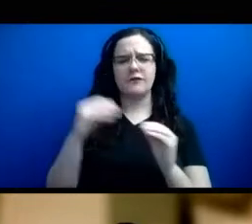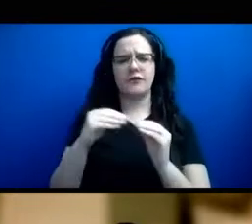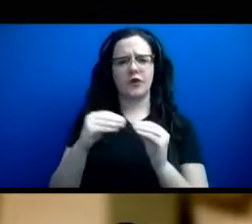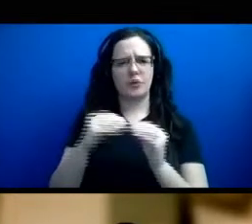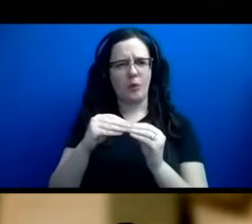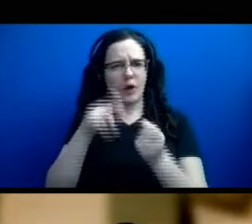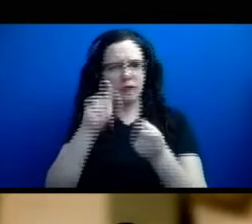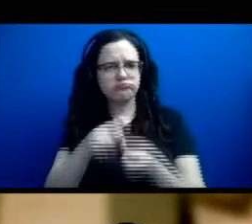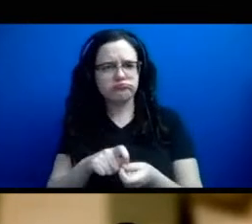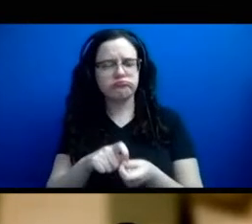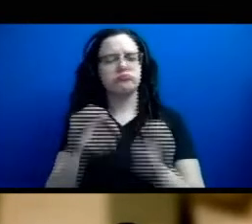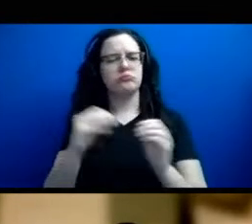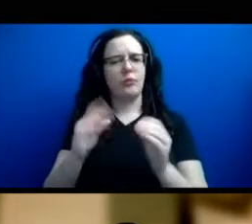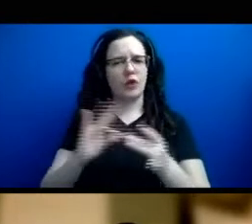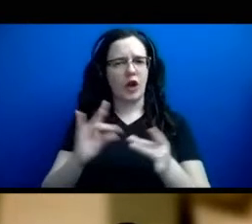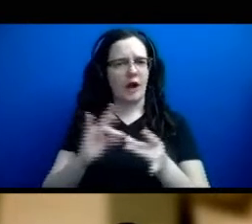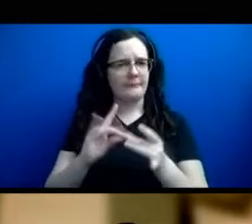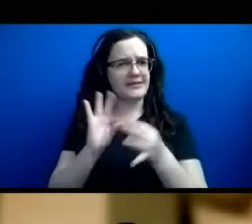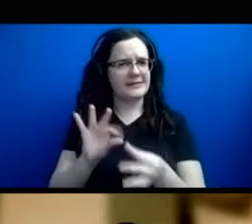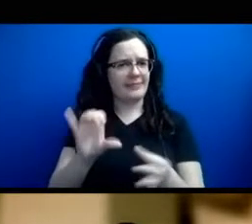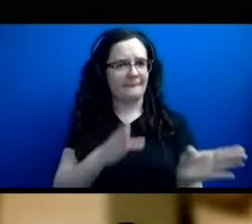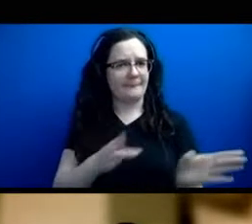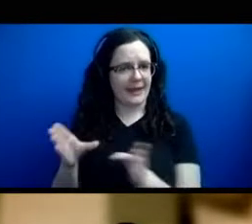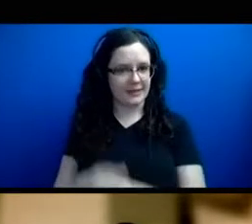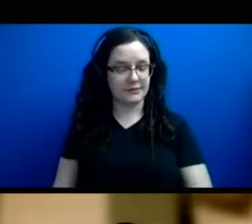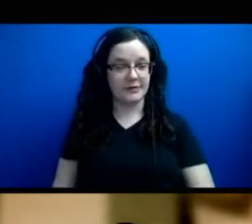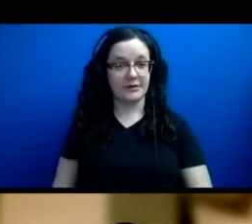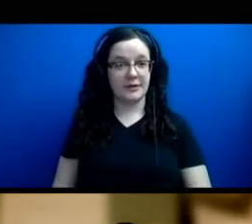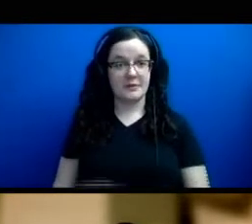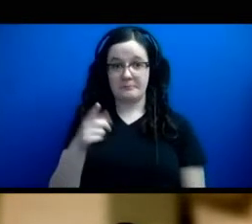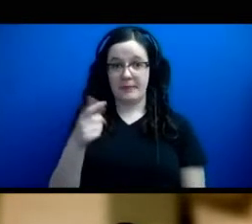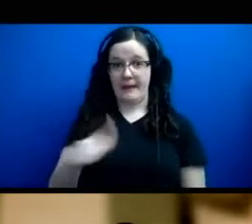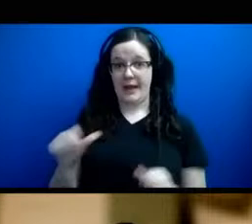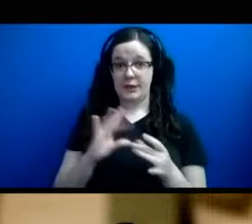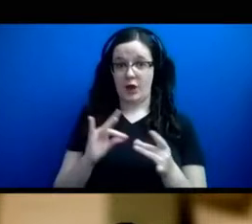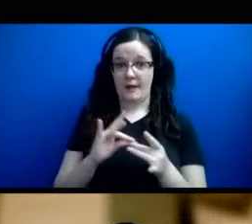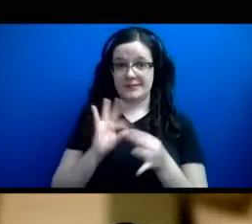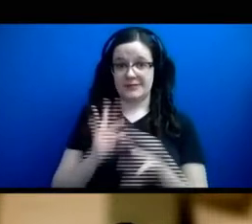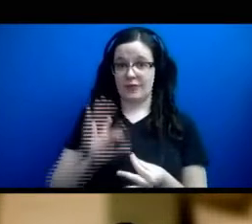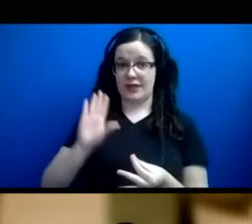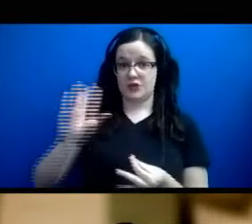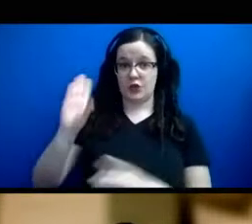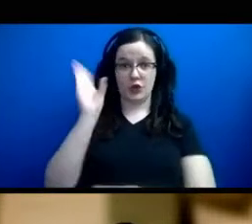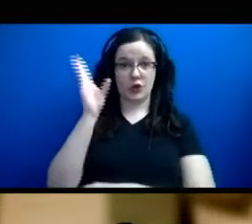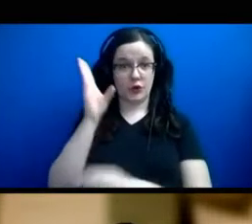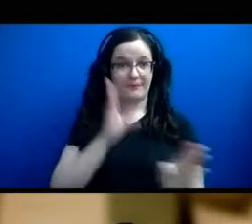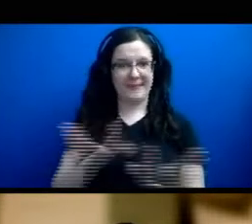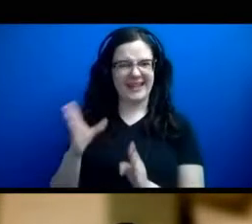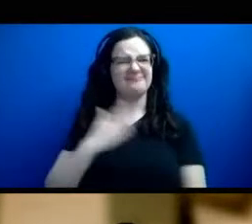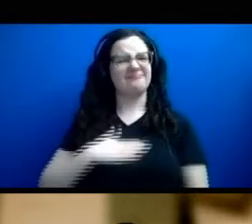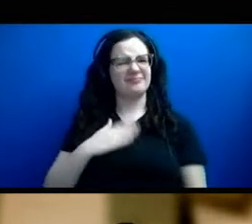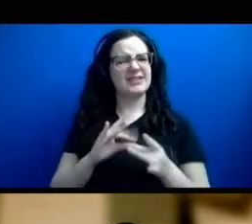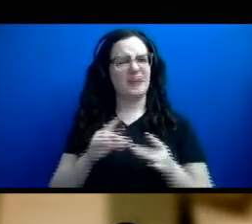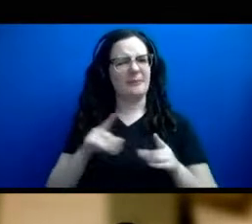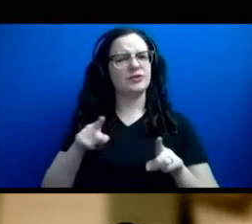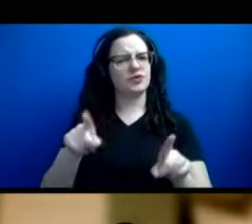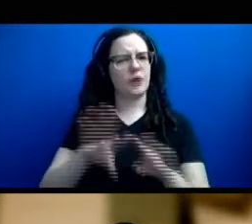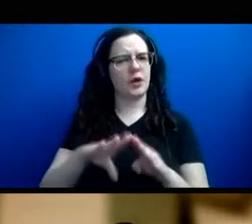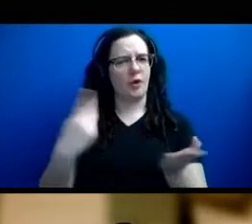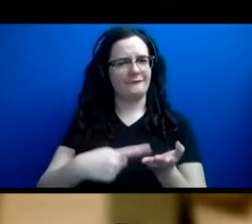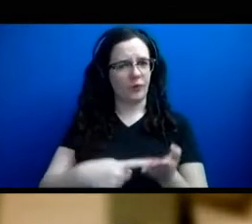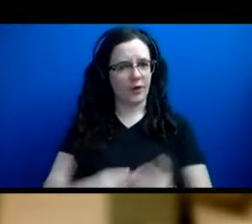plan. But I would ask that you do so during the open forum. Now, on the other hand, if you are here